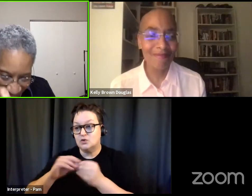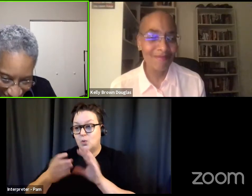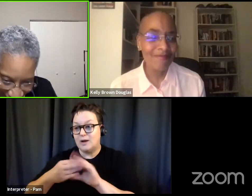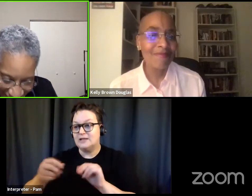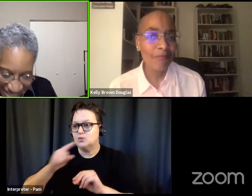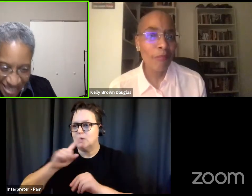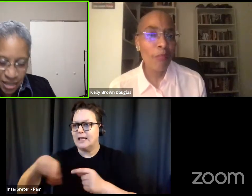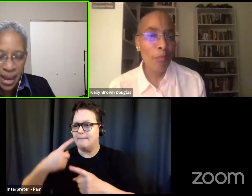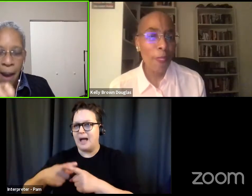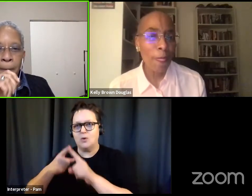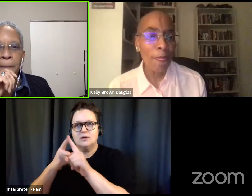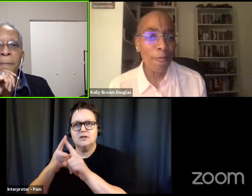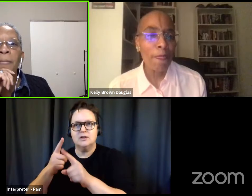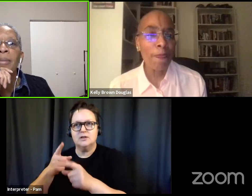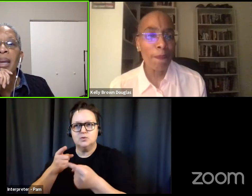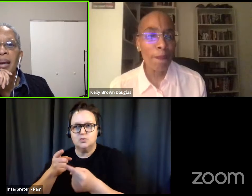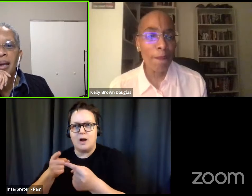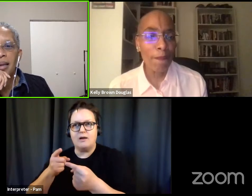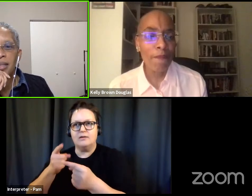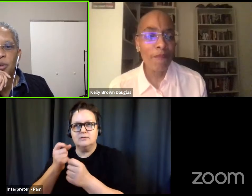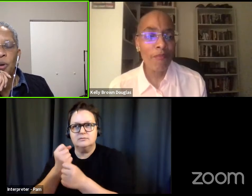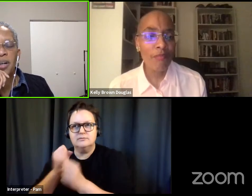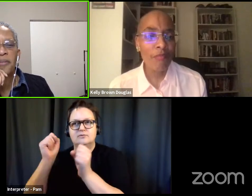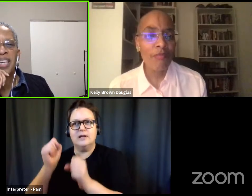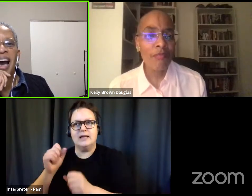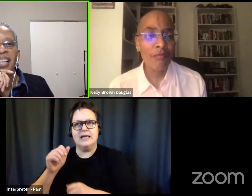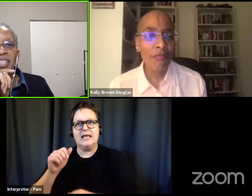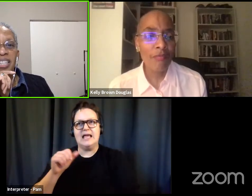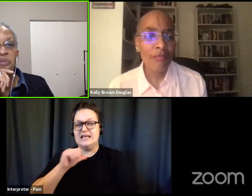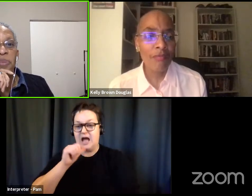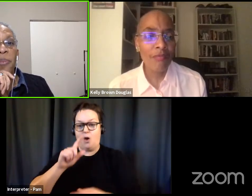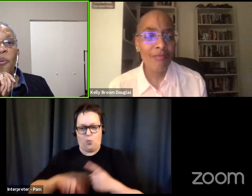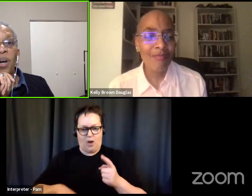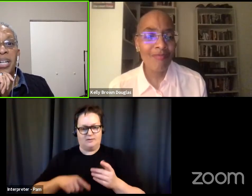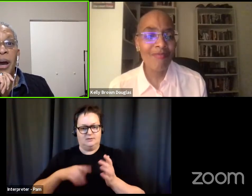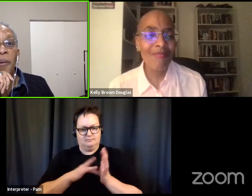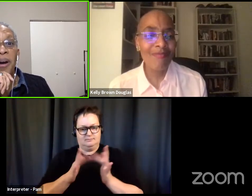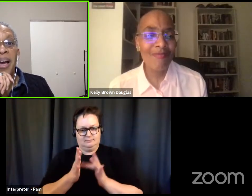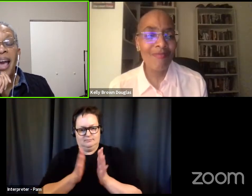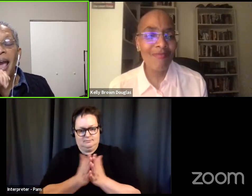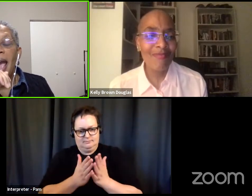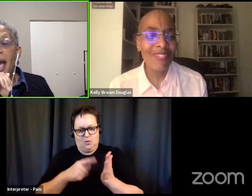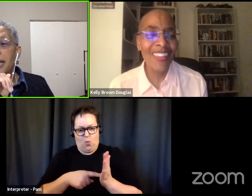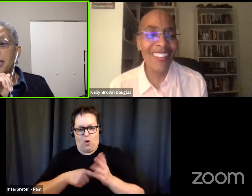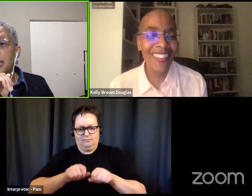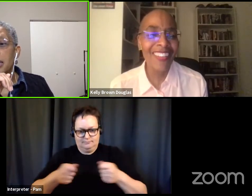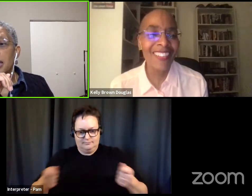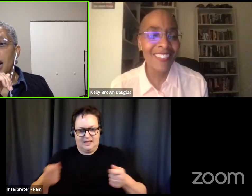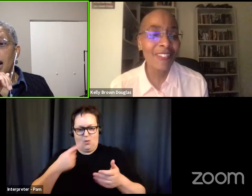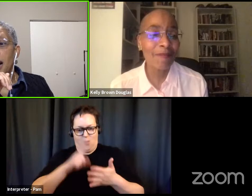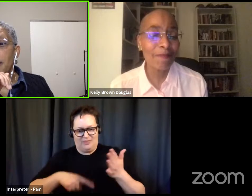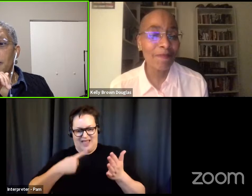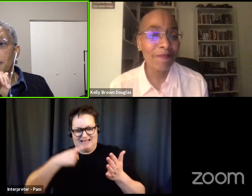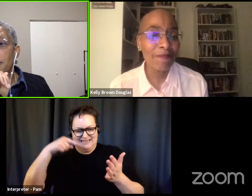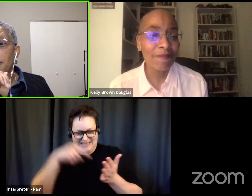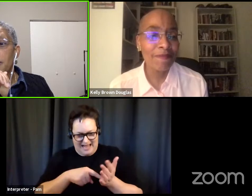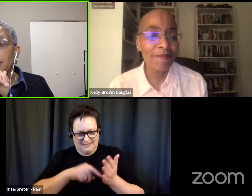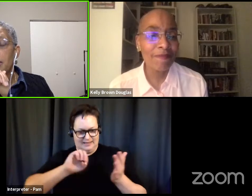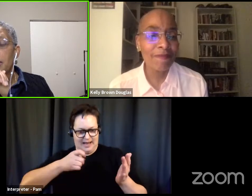it says it's about, is the work of theology, if people want to know. And